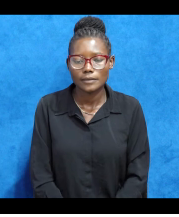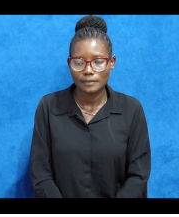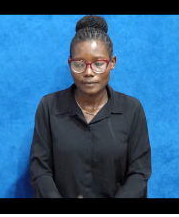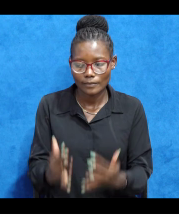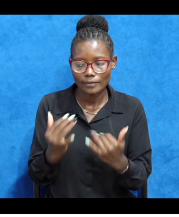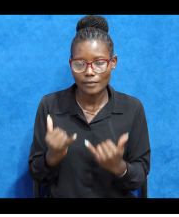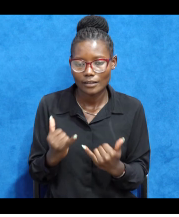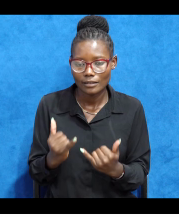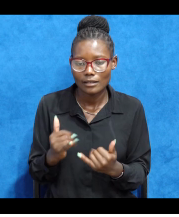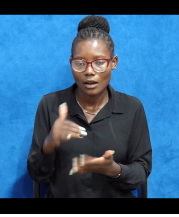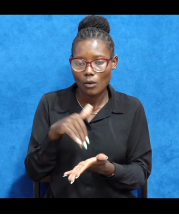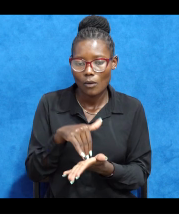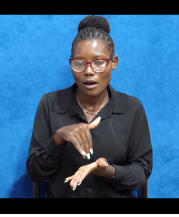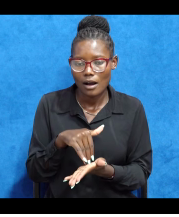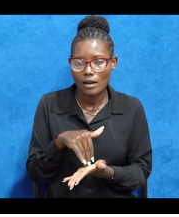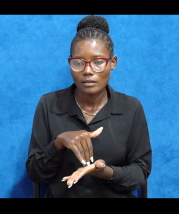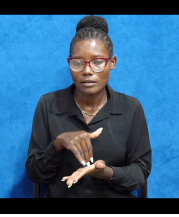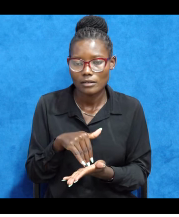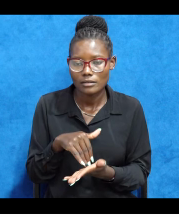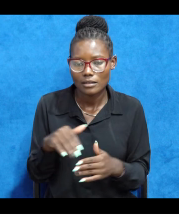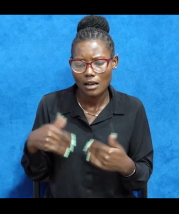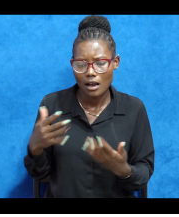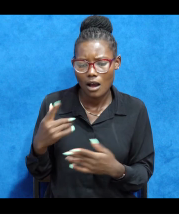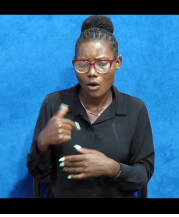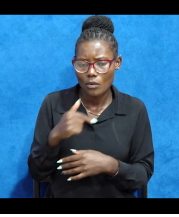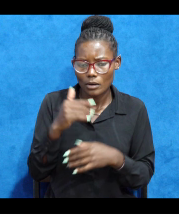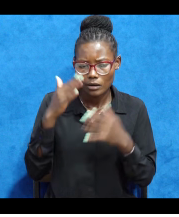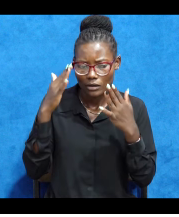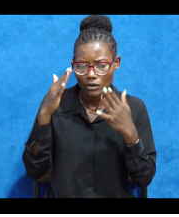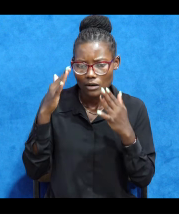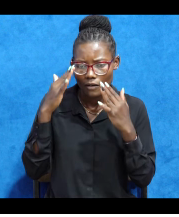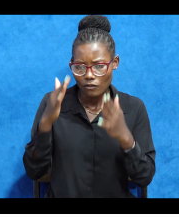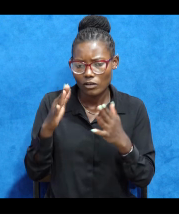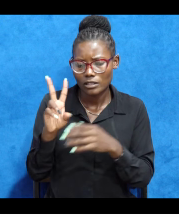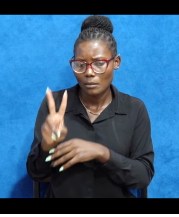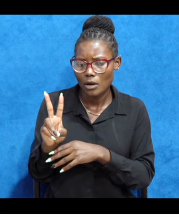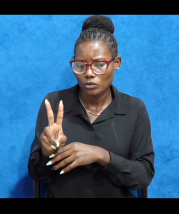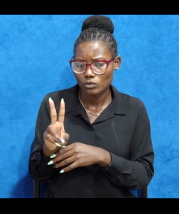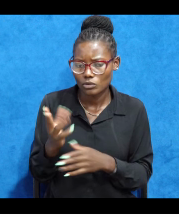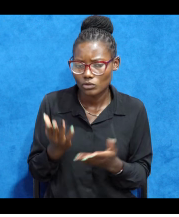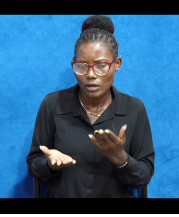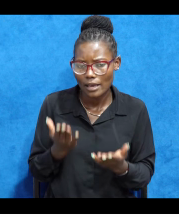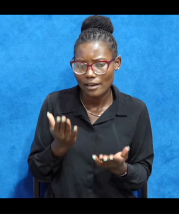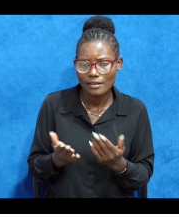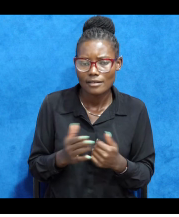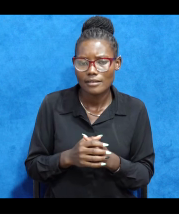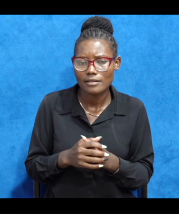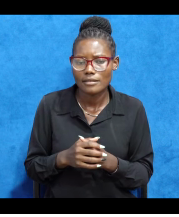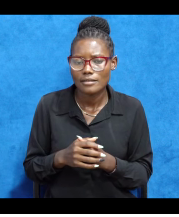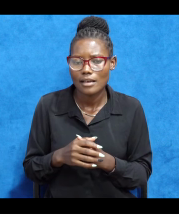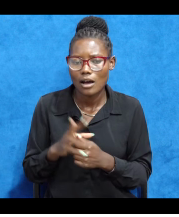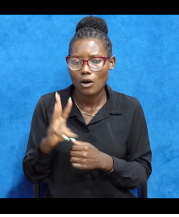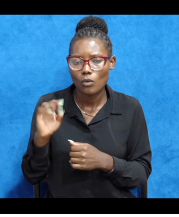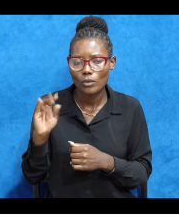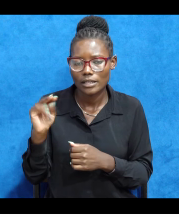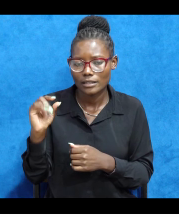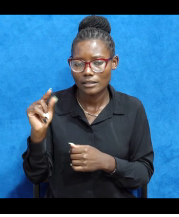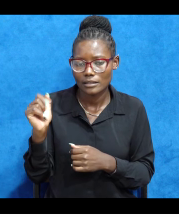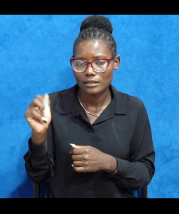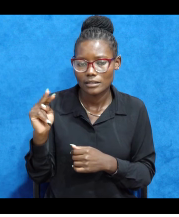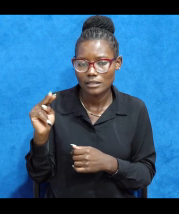time, it makes coaching way simpler. And it's a really good way of kind of just organizing the way we think about coaching and what we can do with